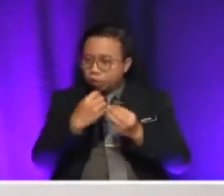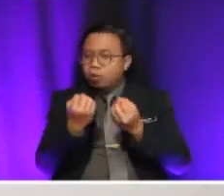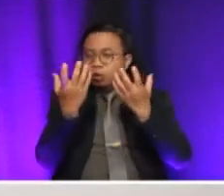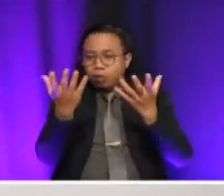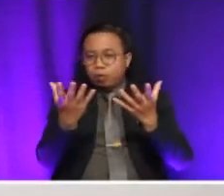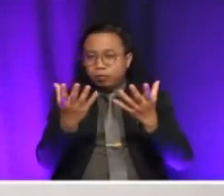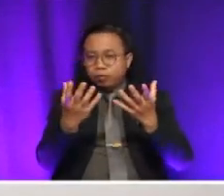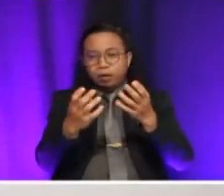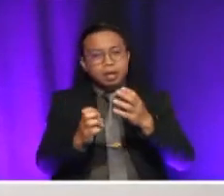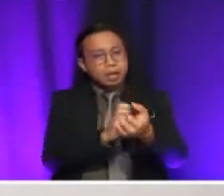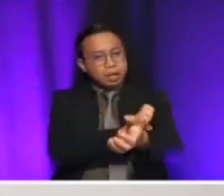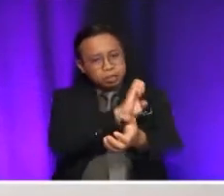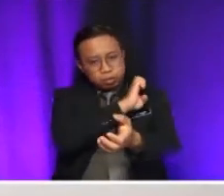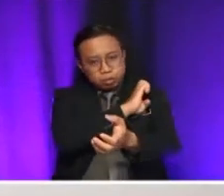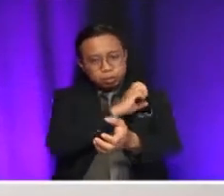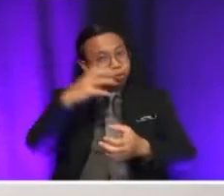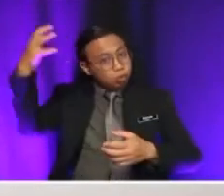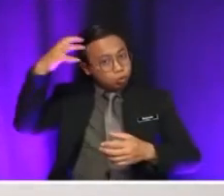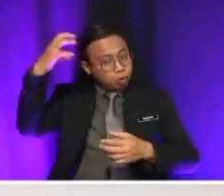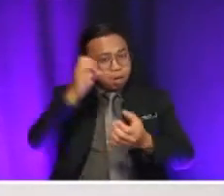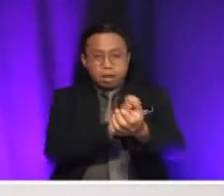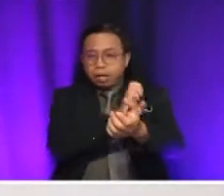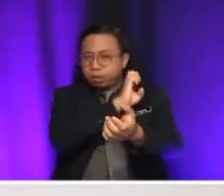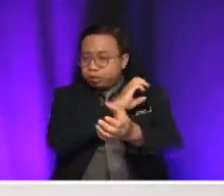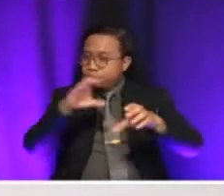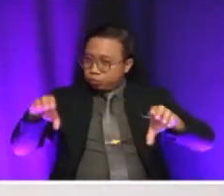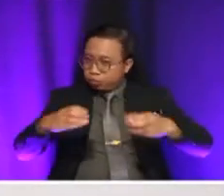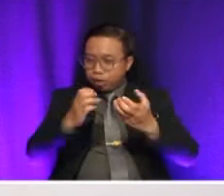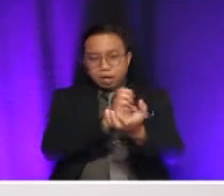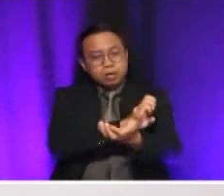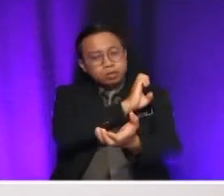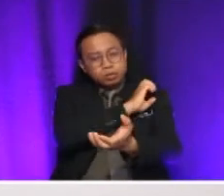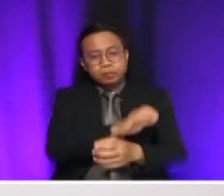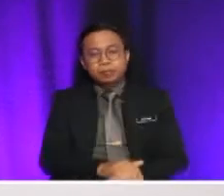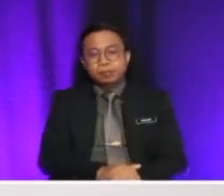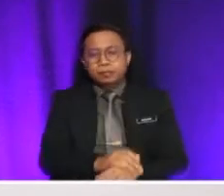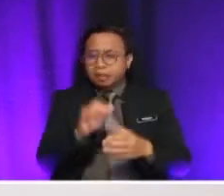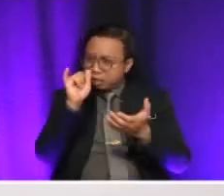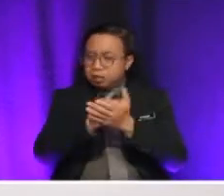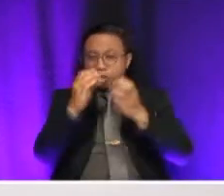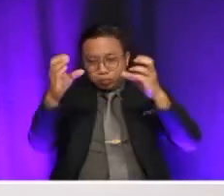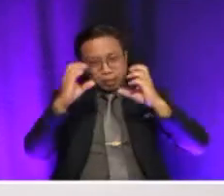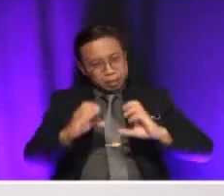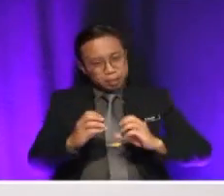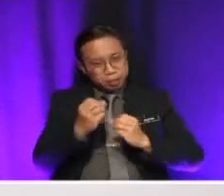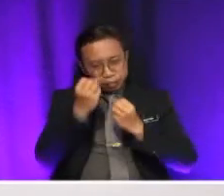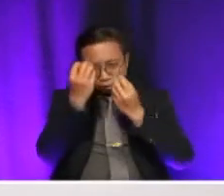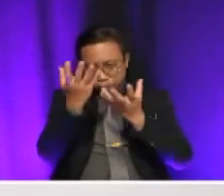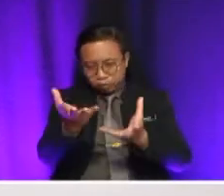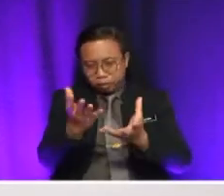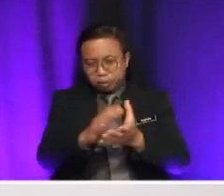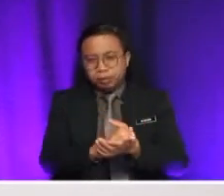of energy, like solar energy and also kinetic energy. This paragraph also explains about the definition of